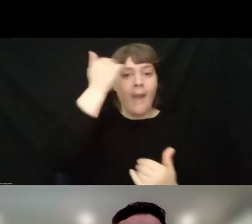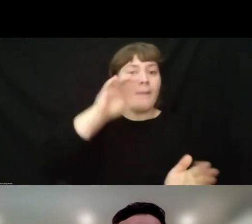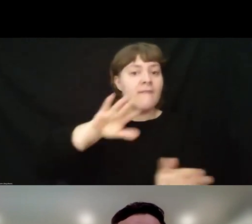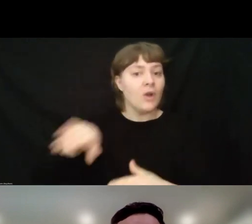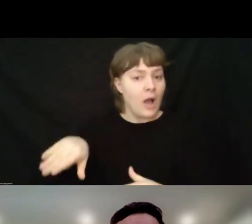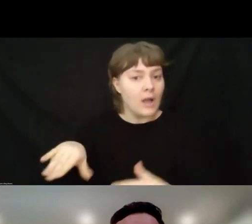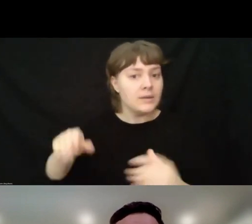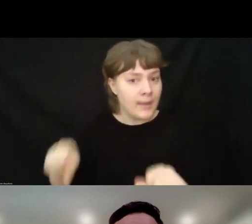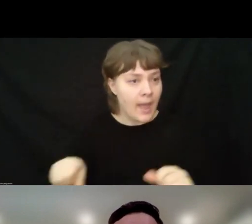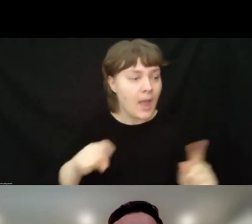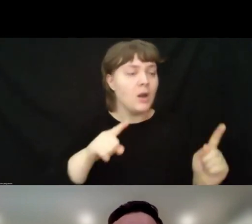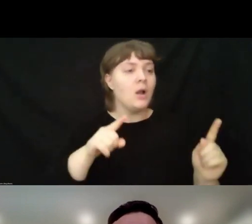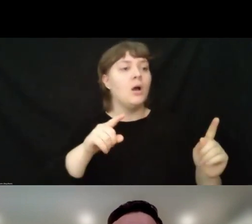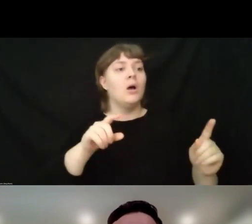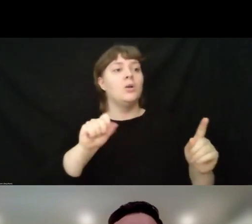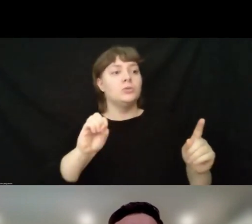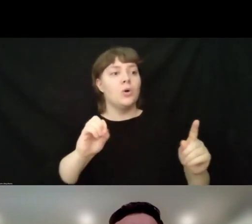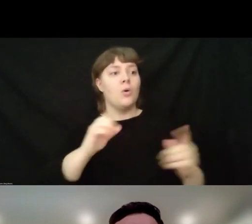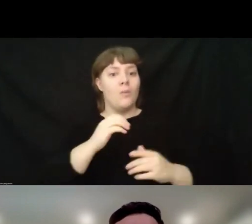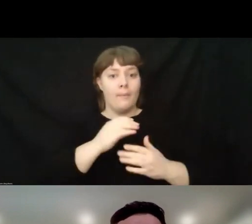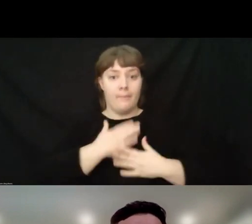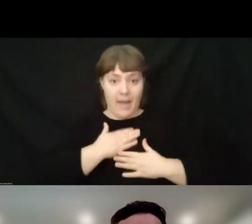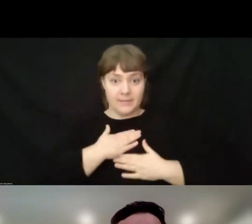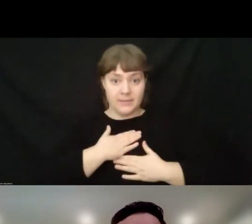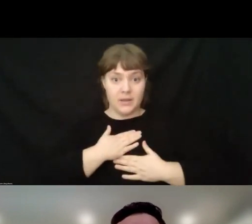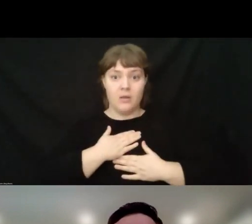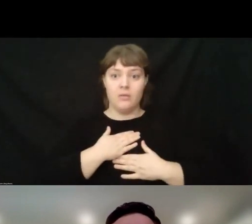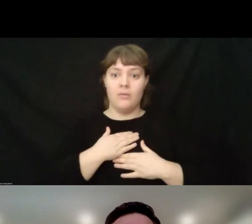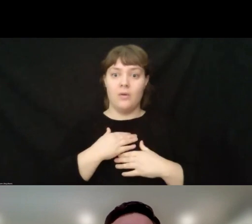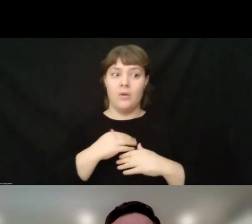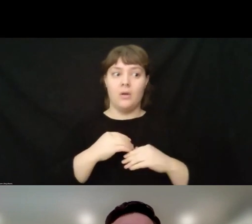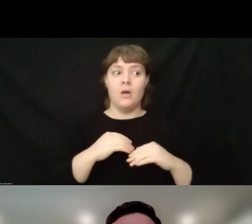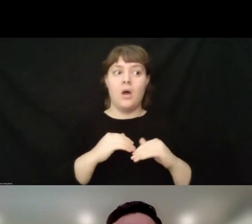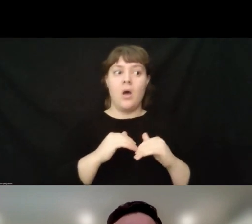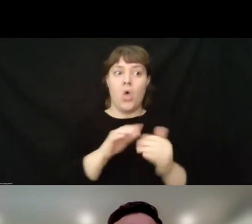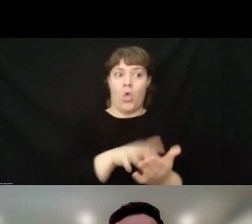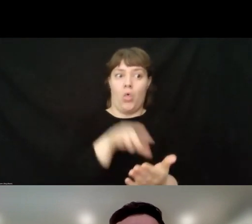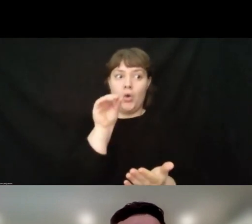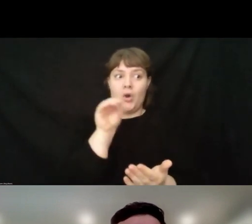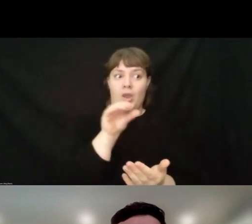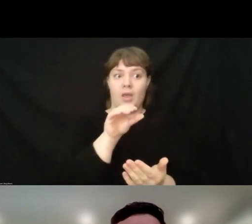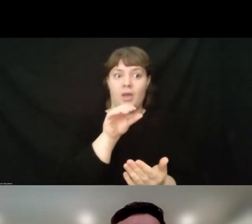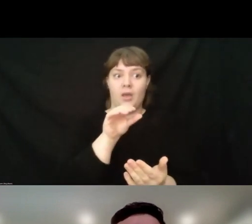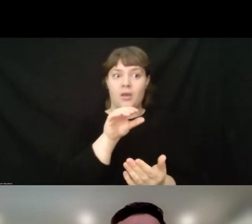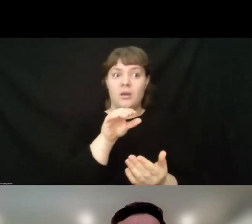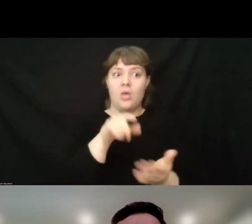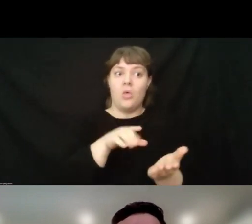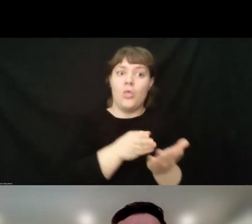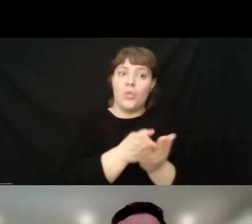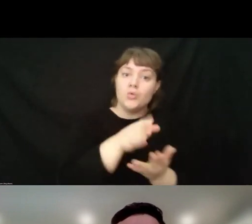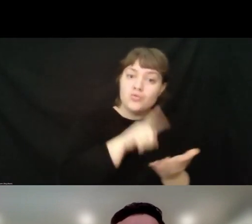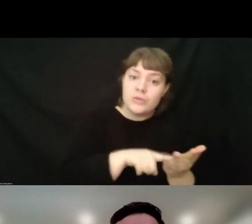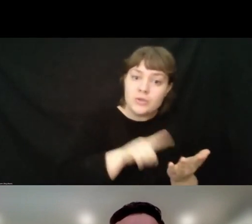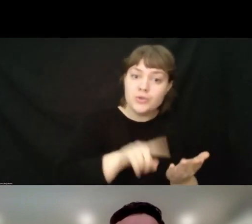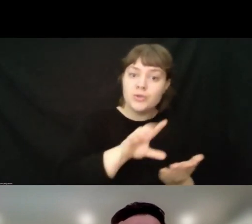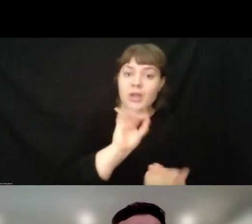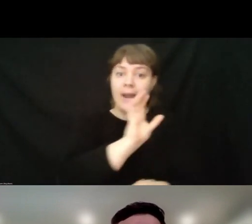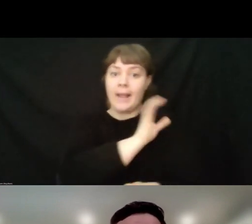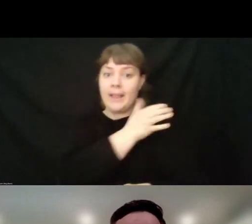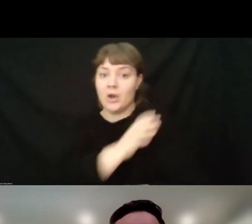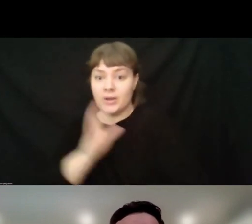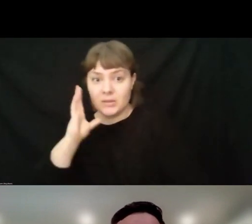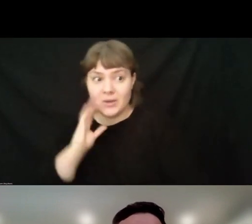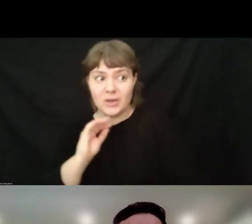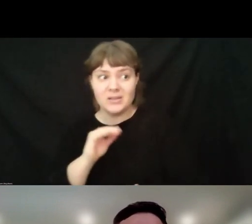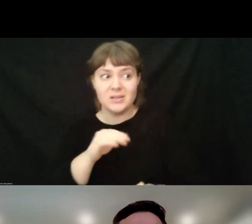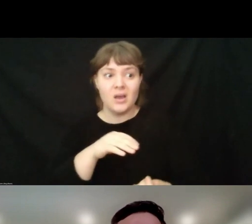for myself and being able to provide and learn through our research as well as experience in clinic, that there is so